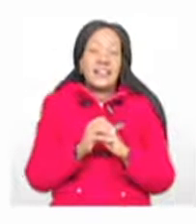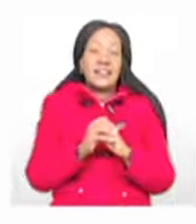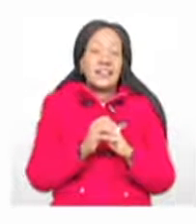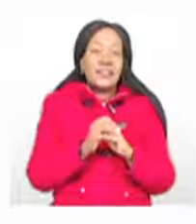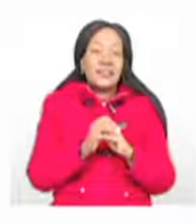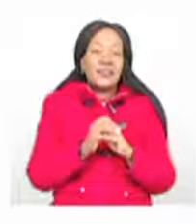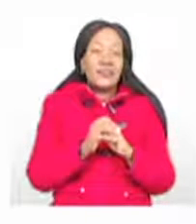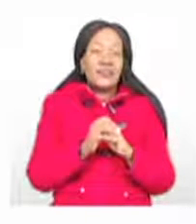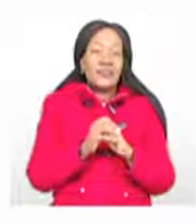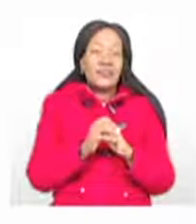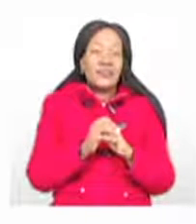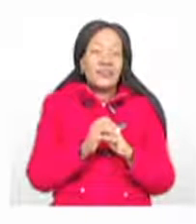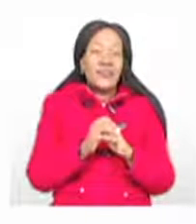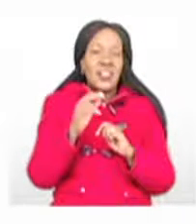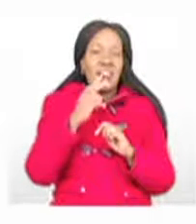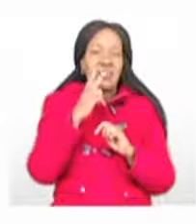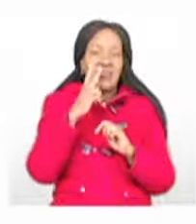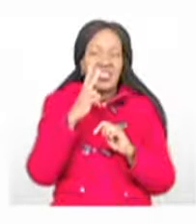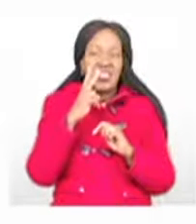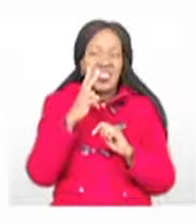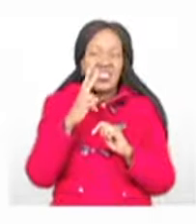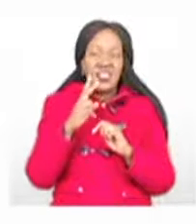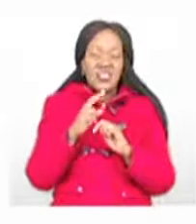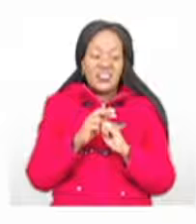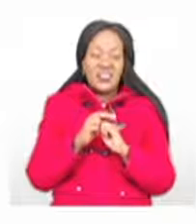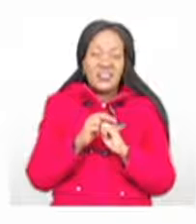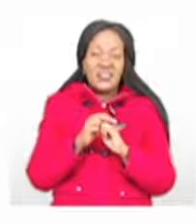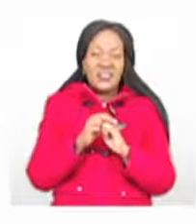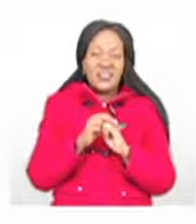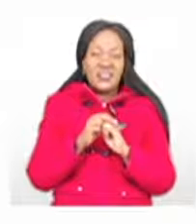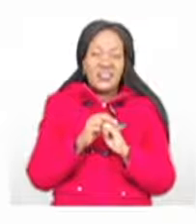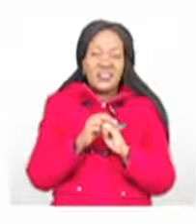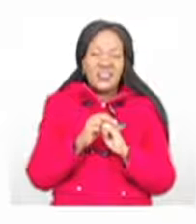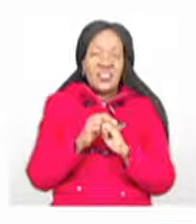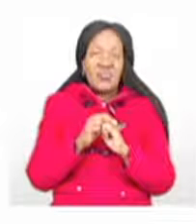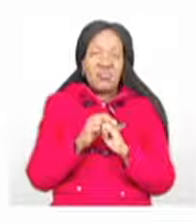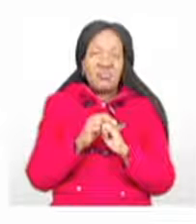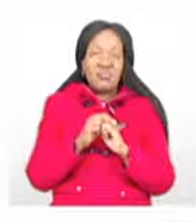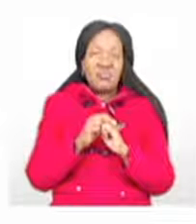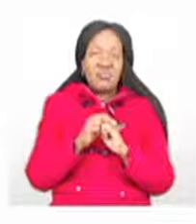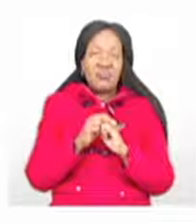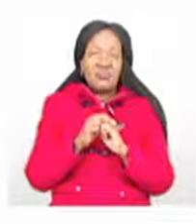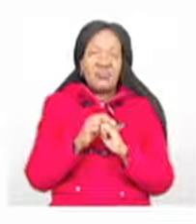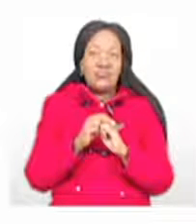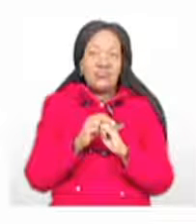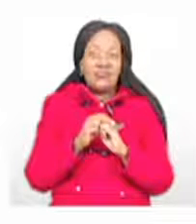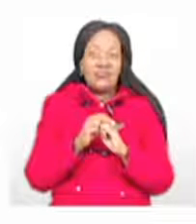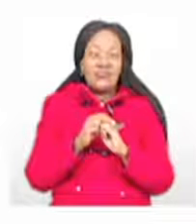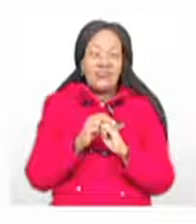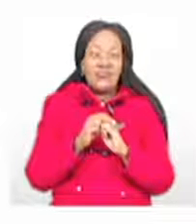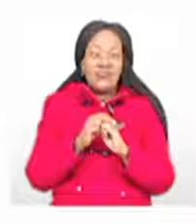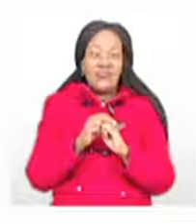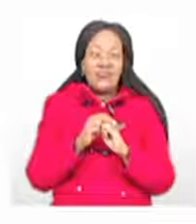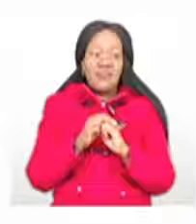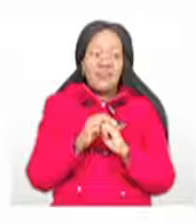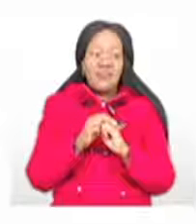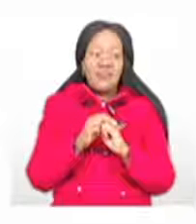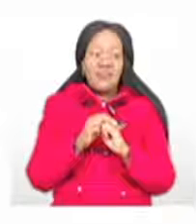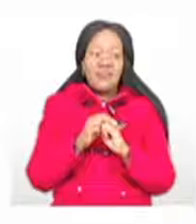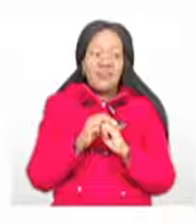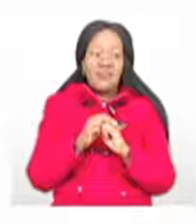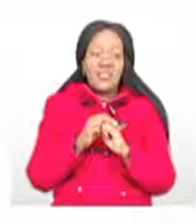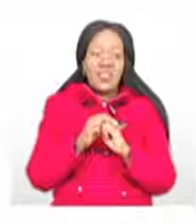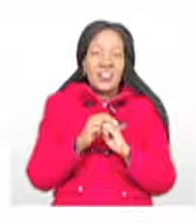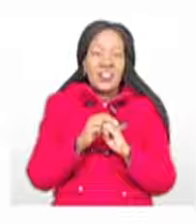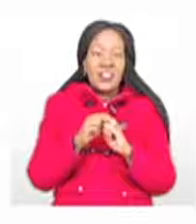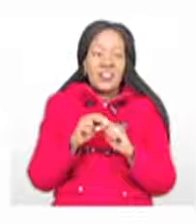ever looked at your shadow when you stand in the sun? When the sun shines in front of